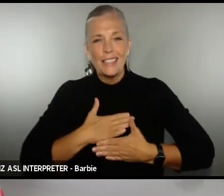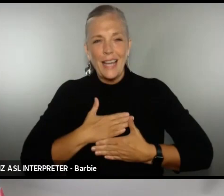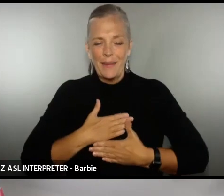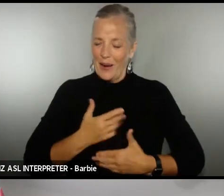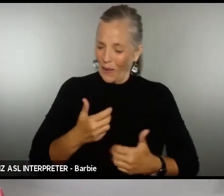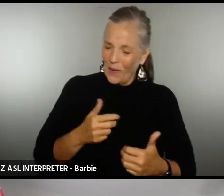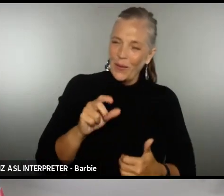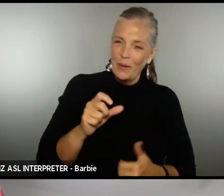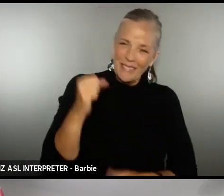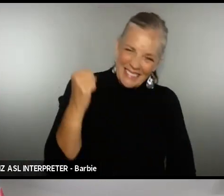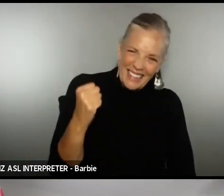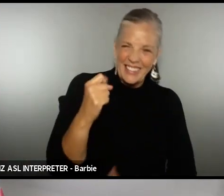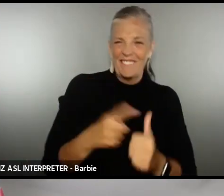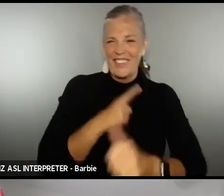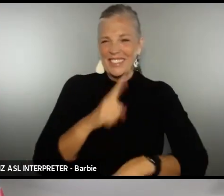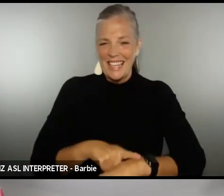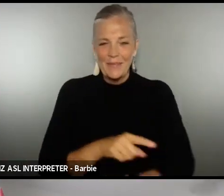try.